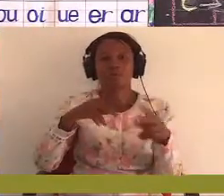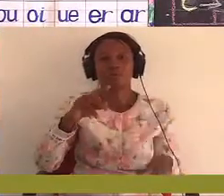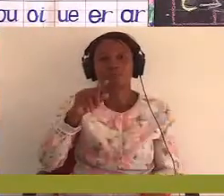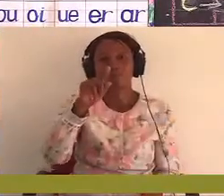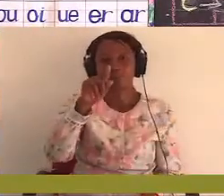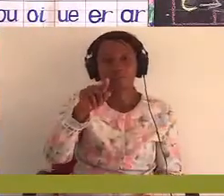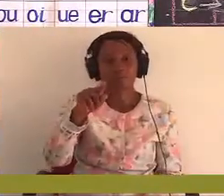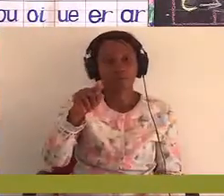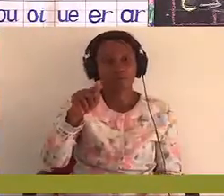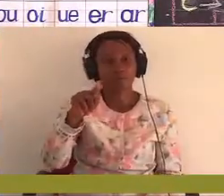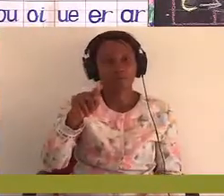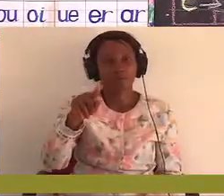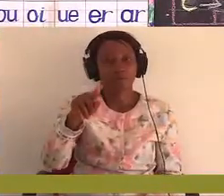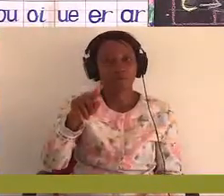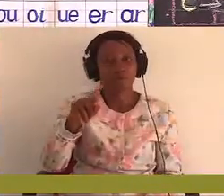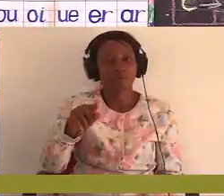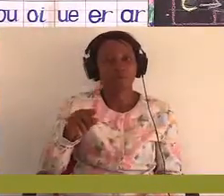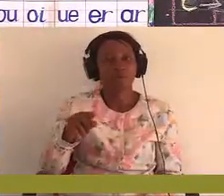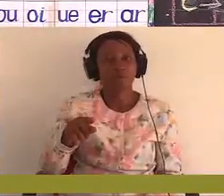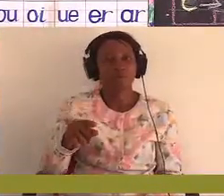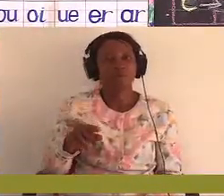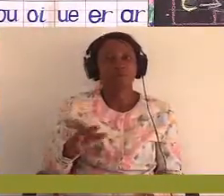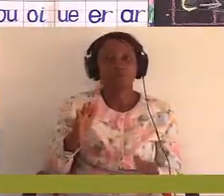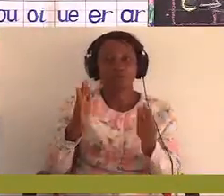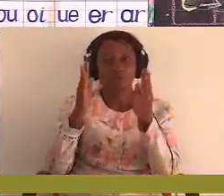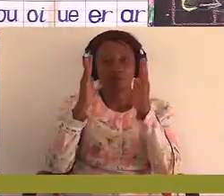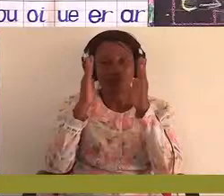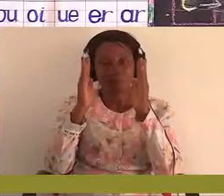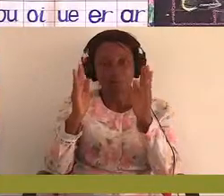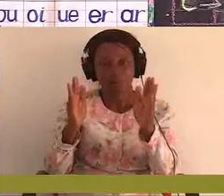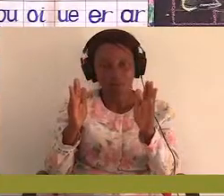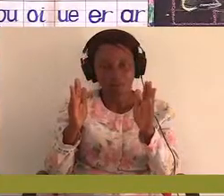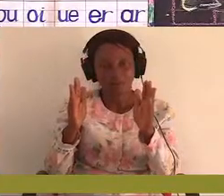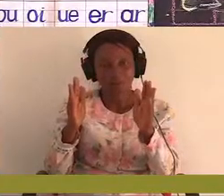to give me the sound that you hear